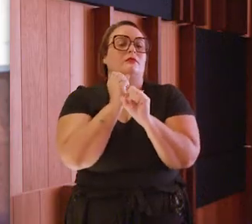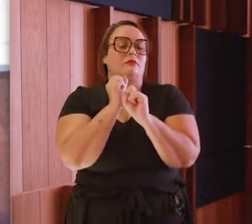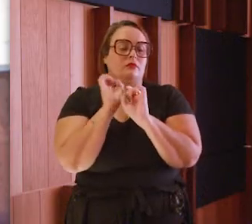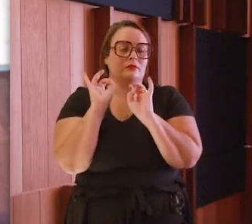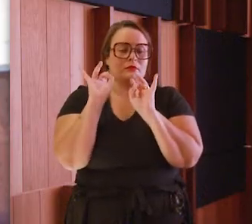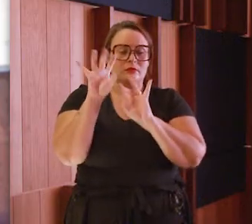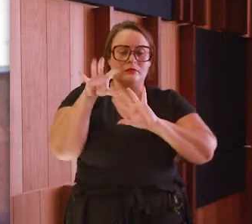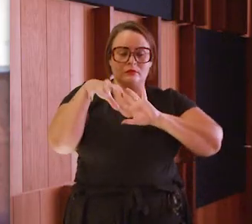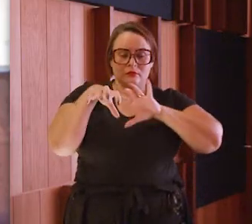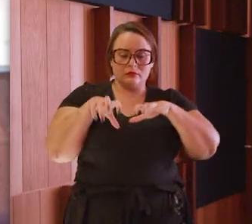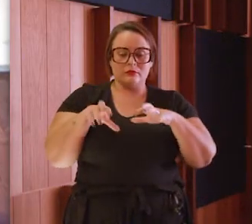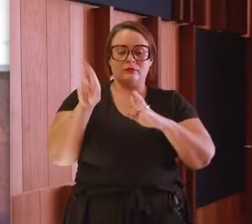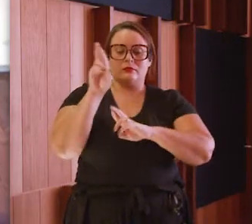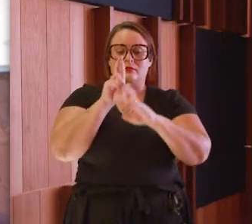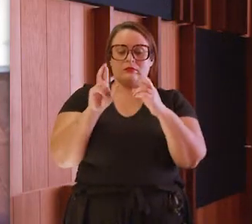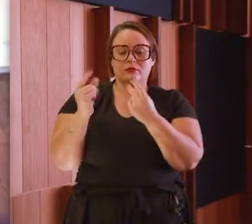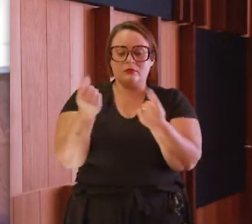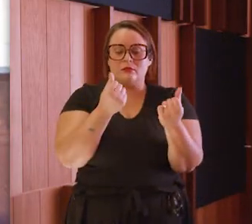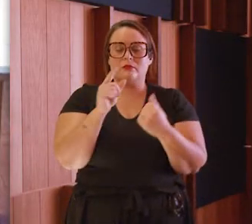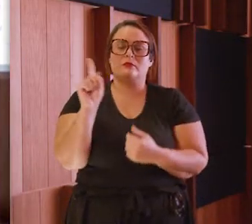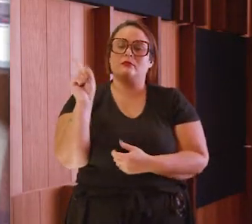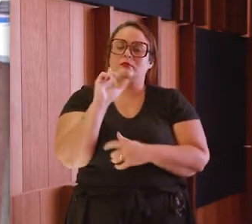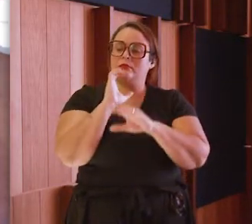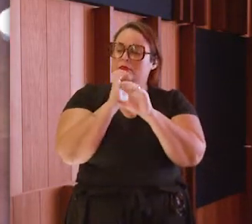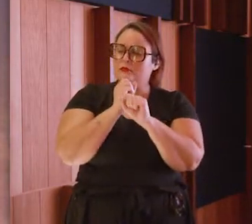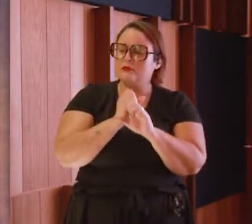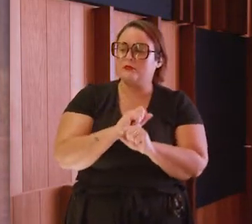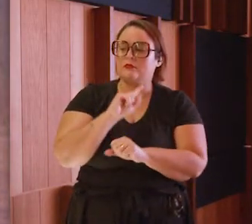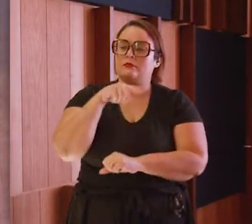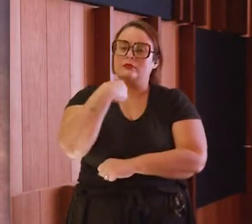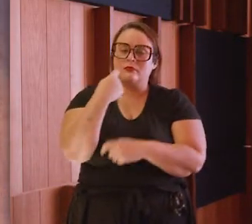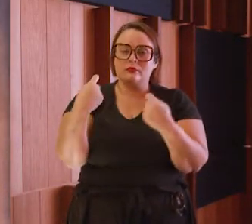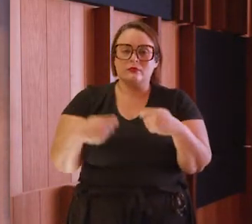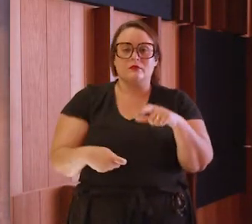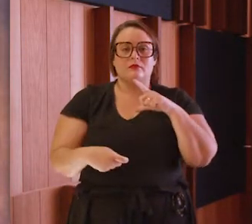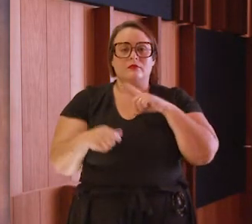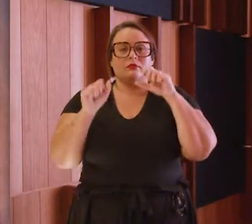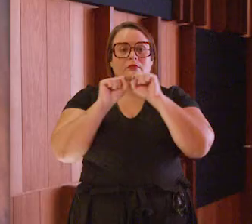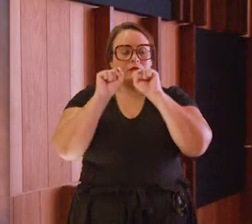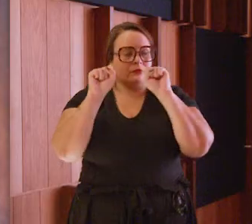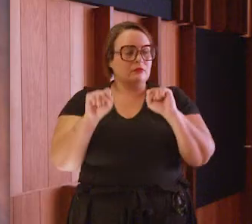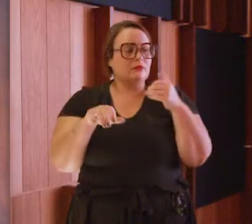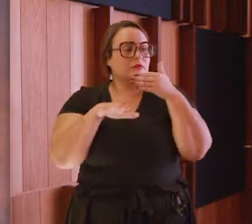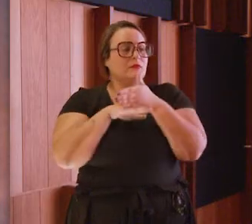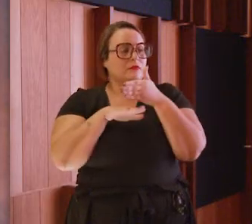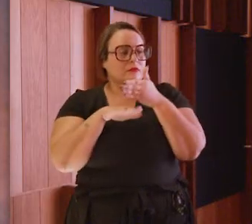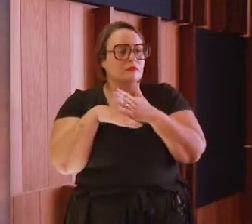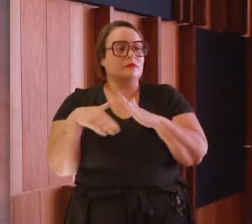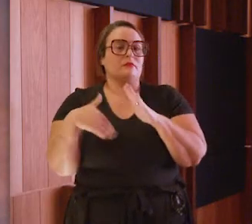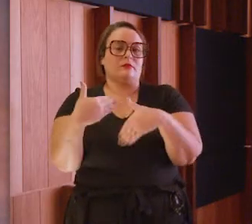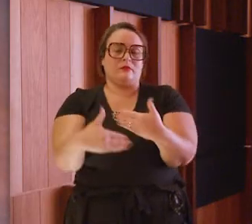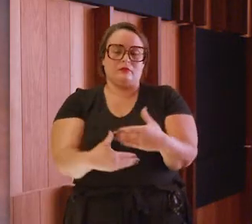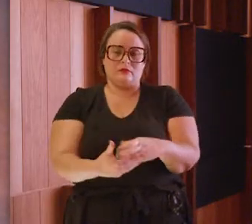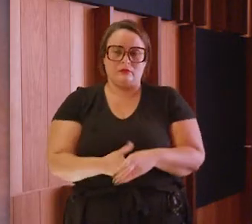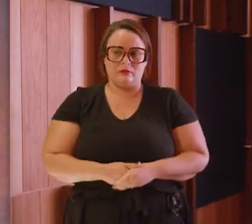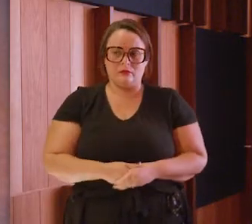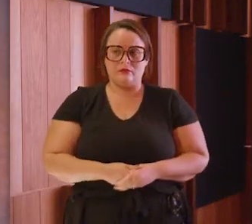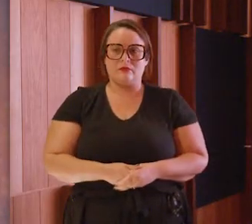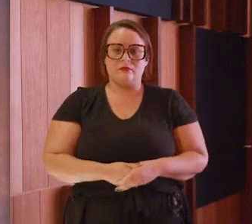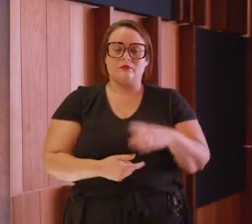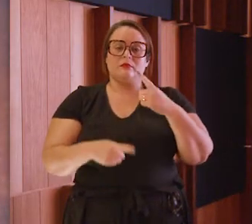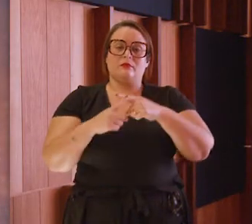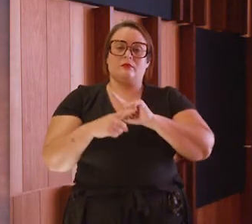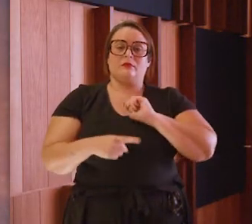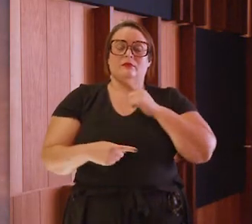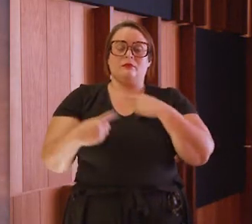to have systems people involved, because we have done something called our data input catalog. You'll hear a little bit about that more